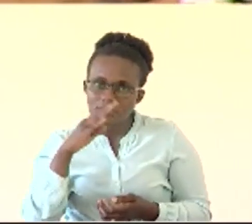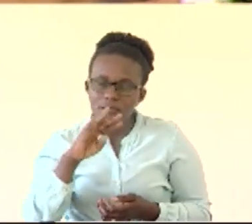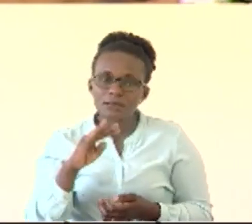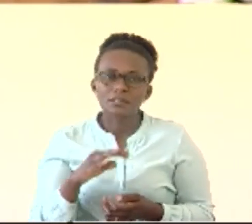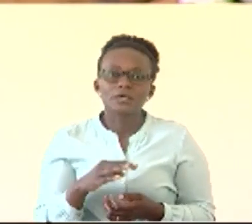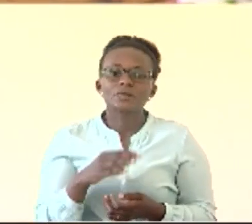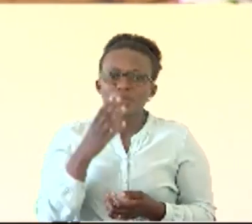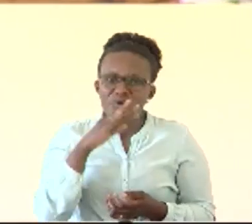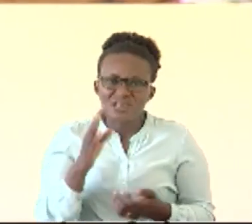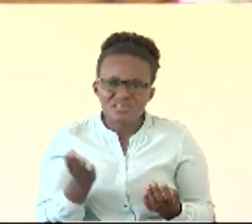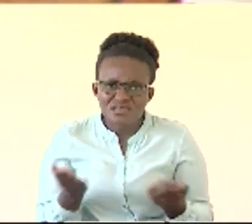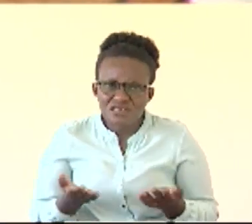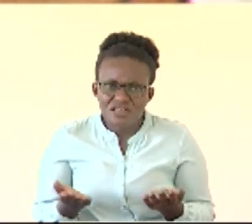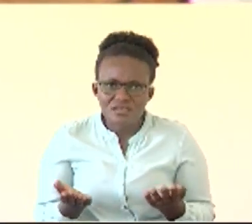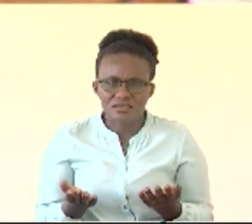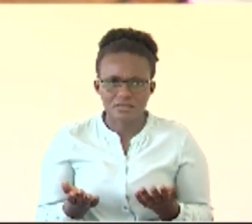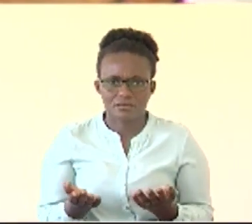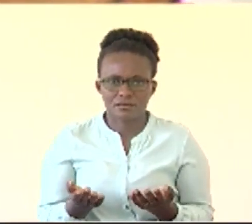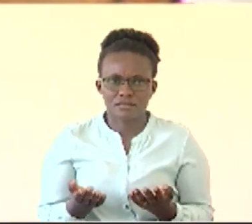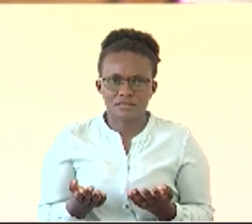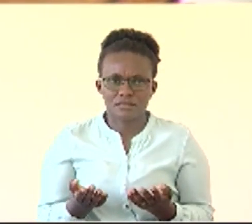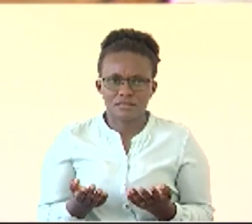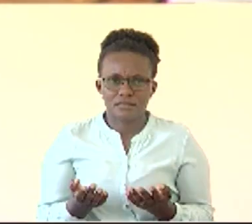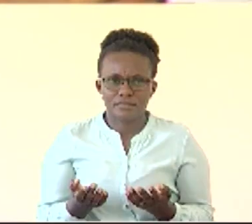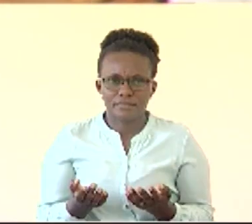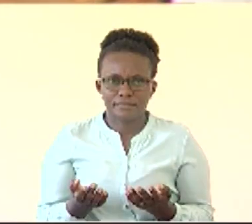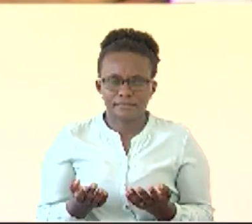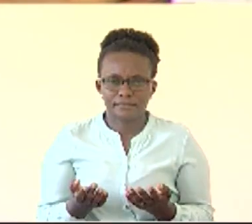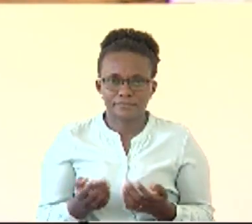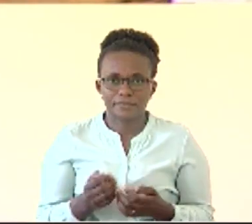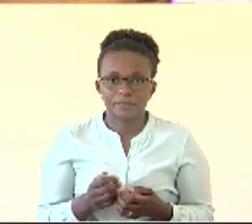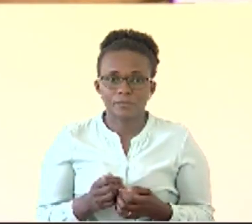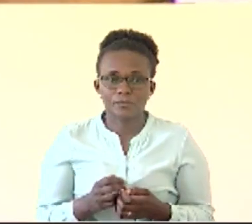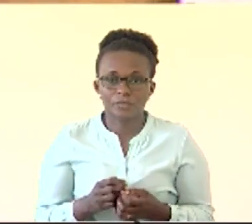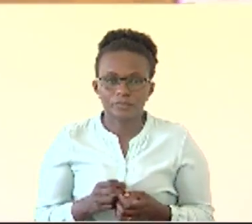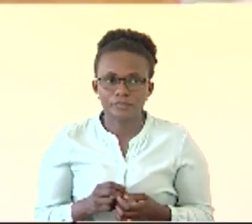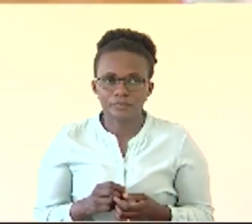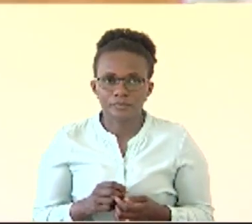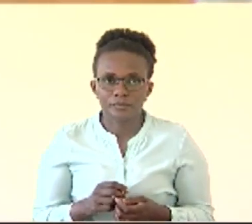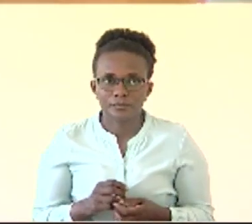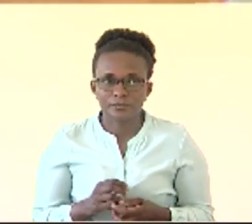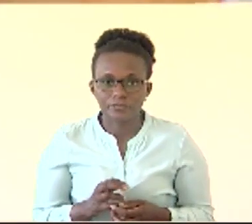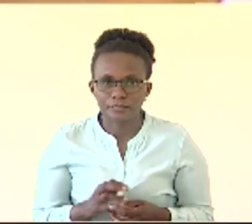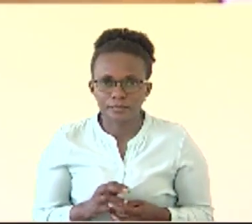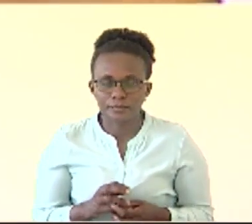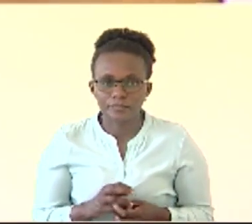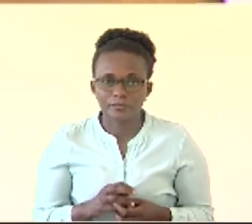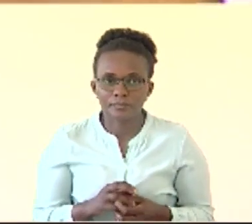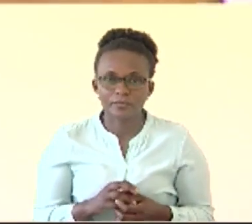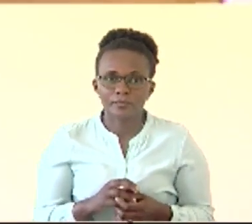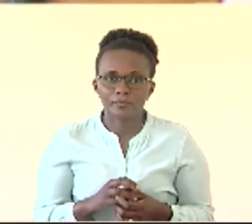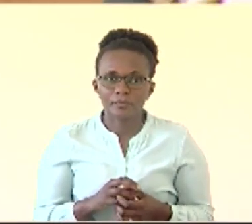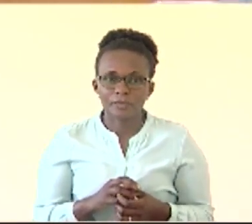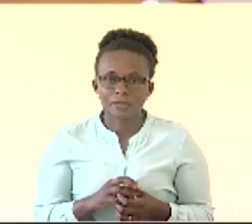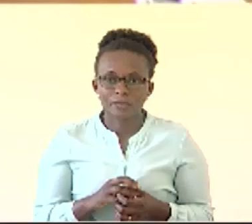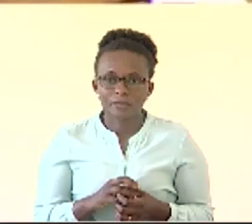gases? This is a dilute solution of sodium chloride. A dilute solution of sodium chloride. So